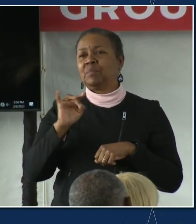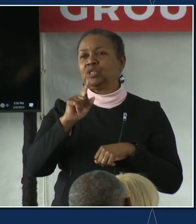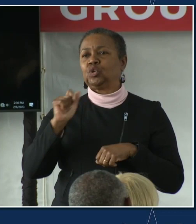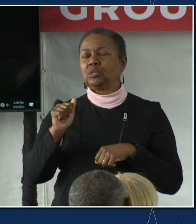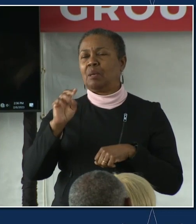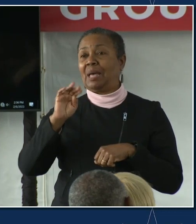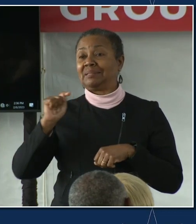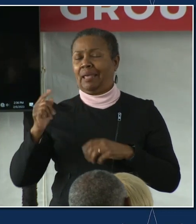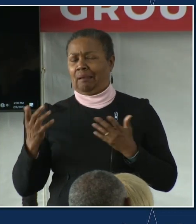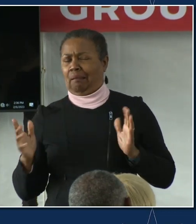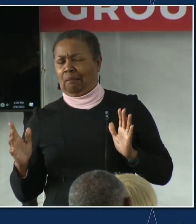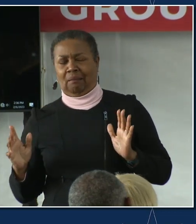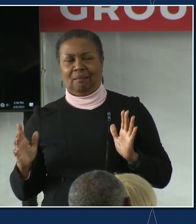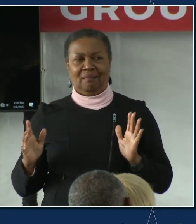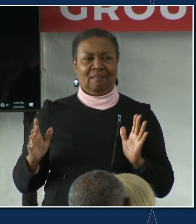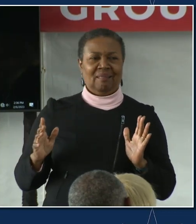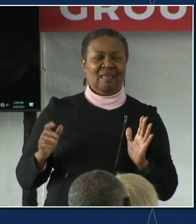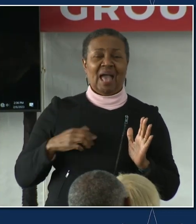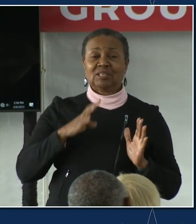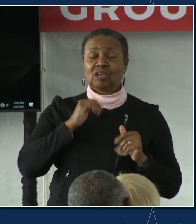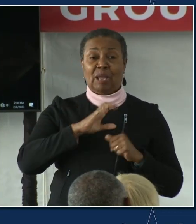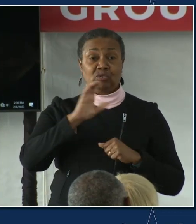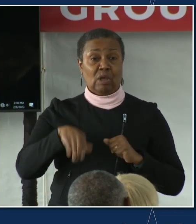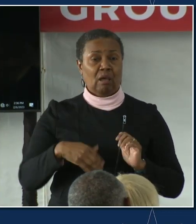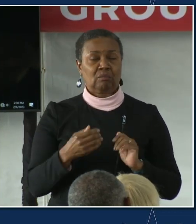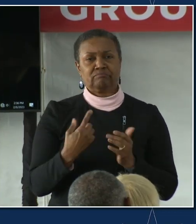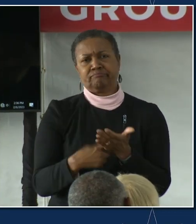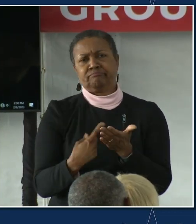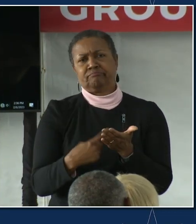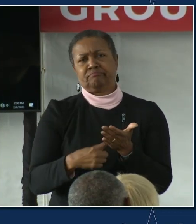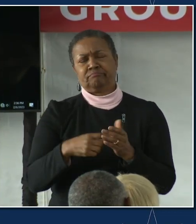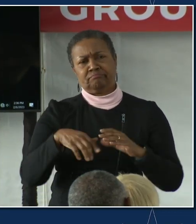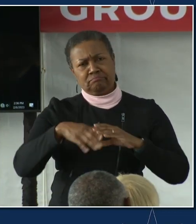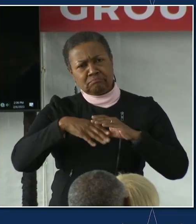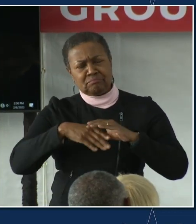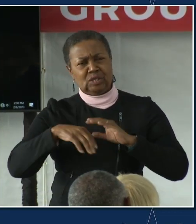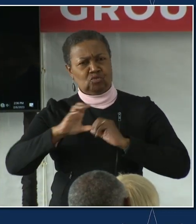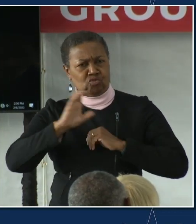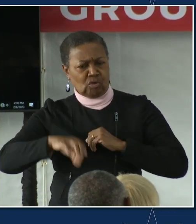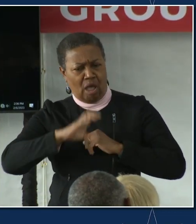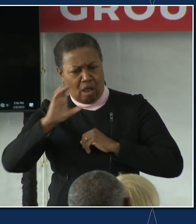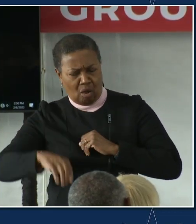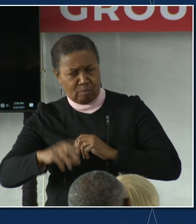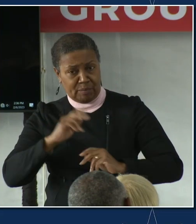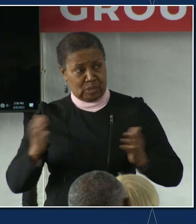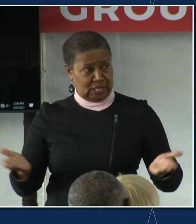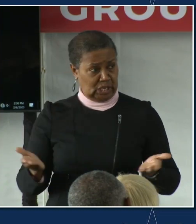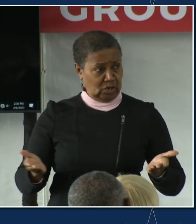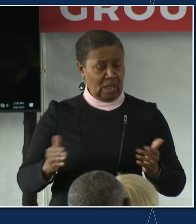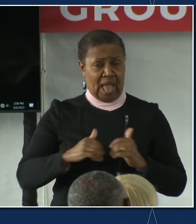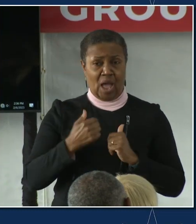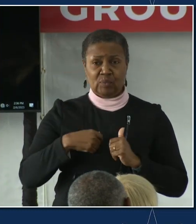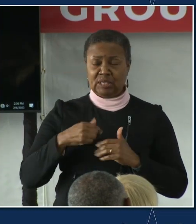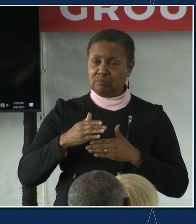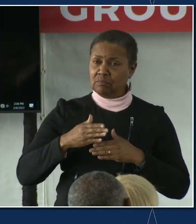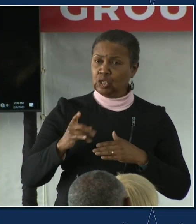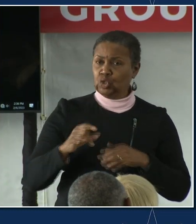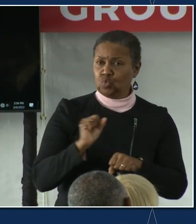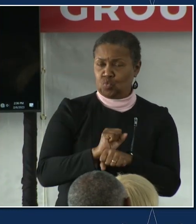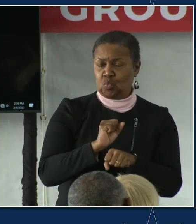that. And I talk about Chicago and the people of Chicago and how we get things